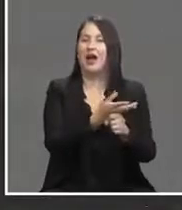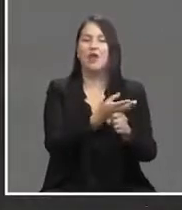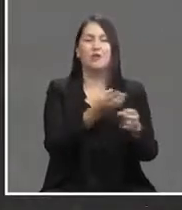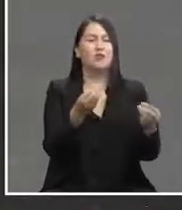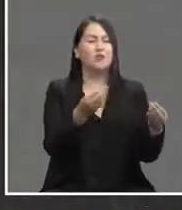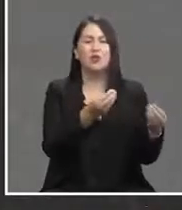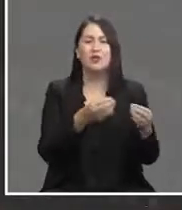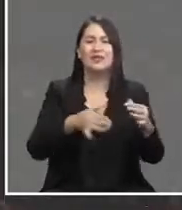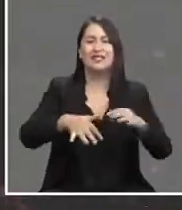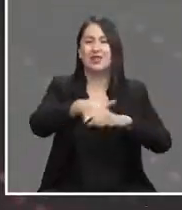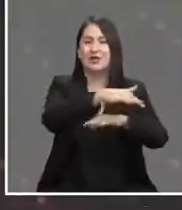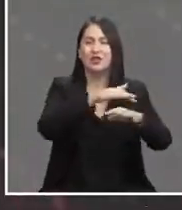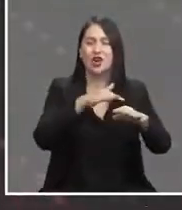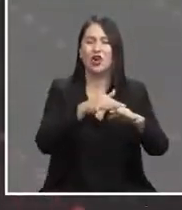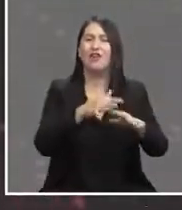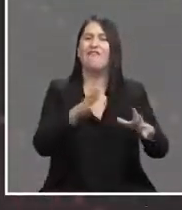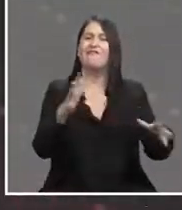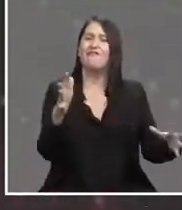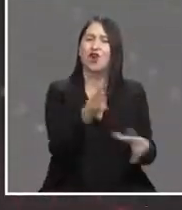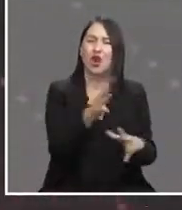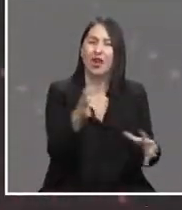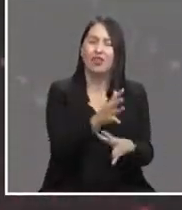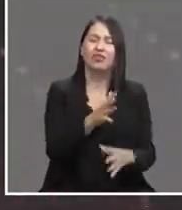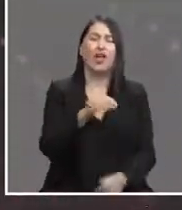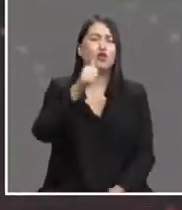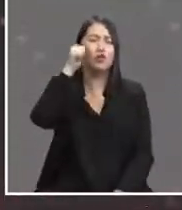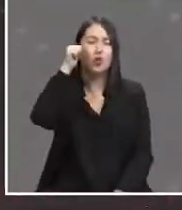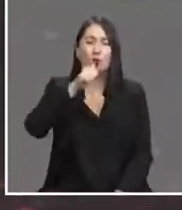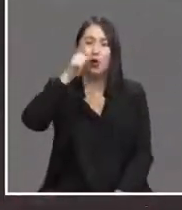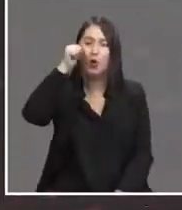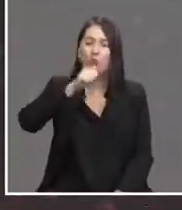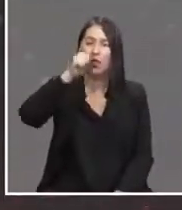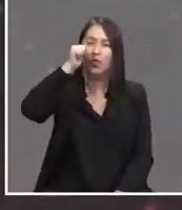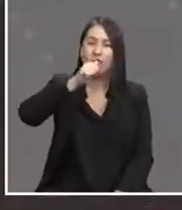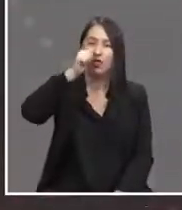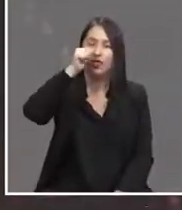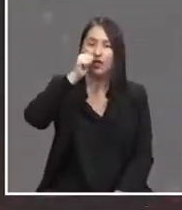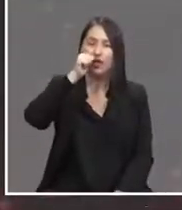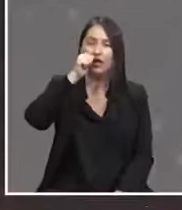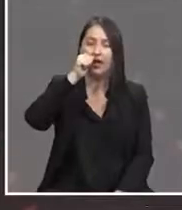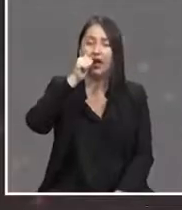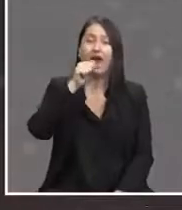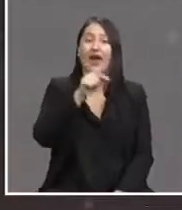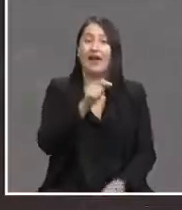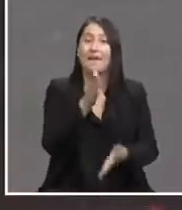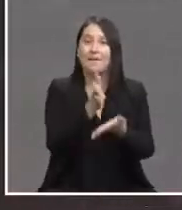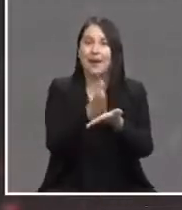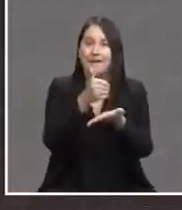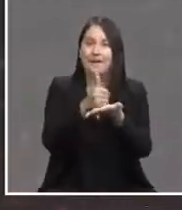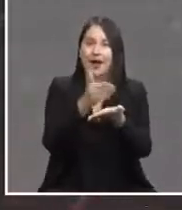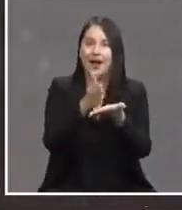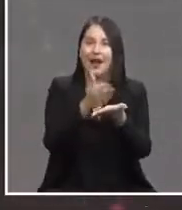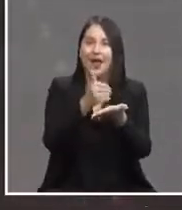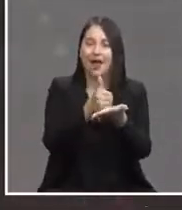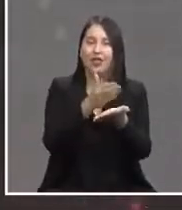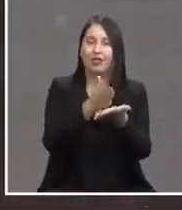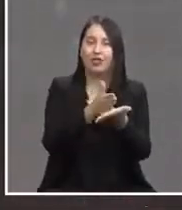are occurring in new spaces that, you know, provide those opposing